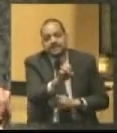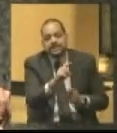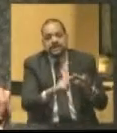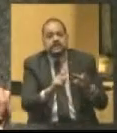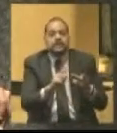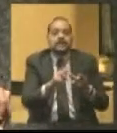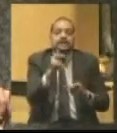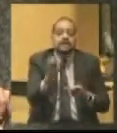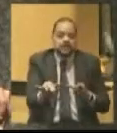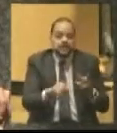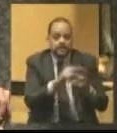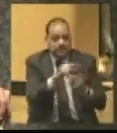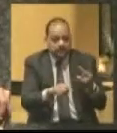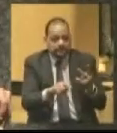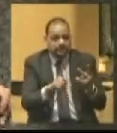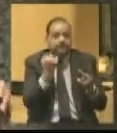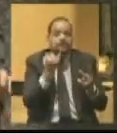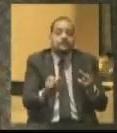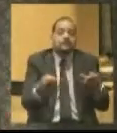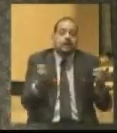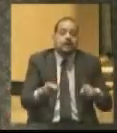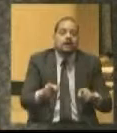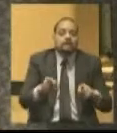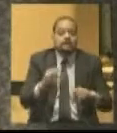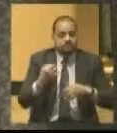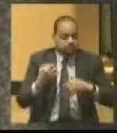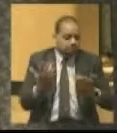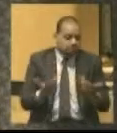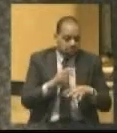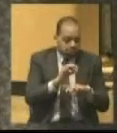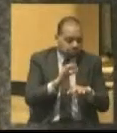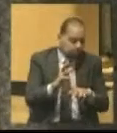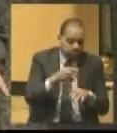the surest path to irrevocable freedom during the Civil War.